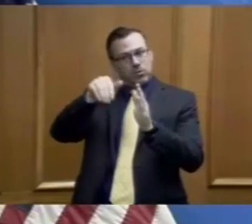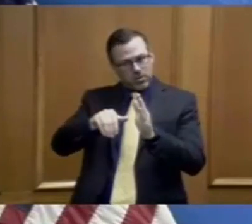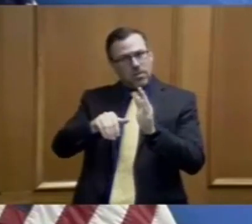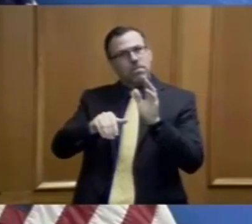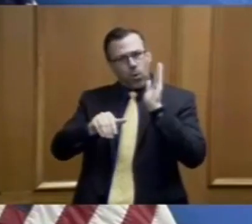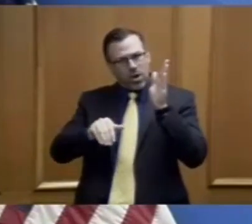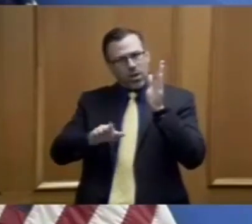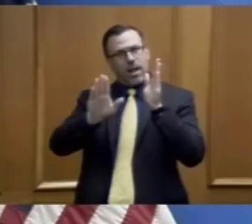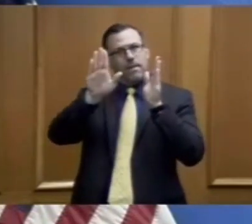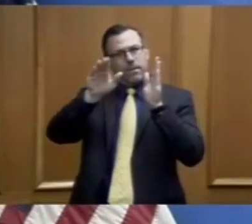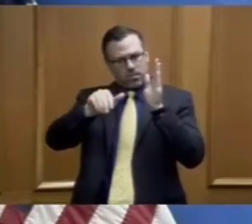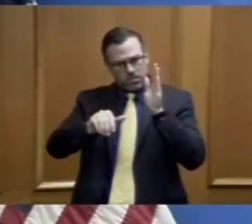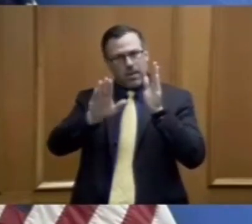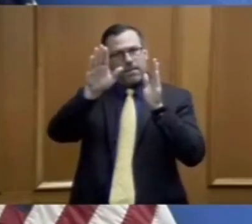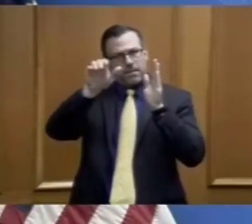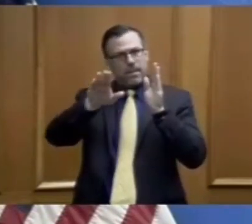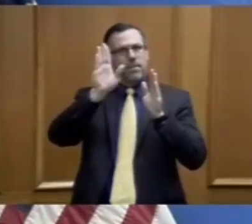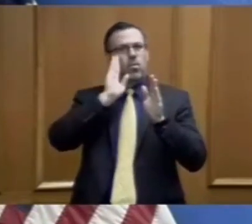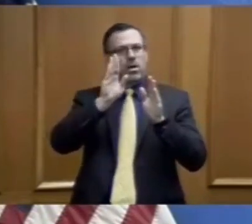point.